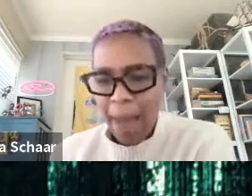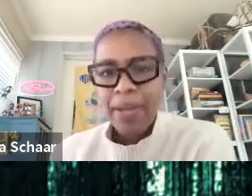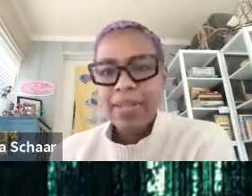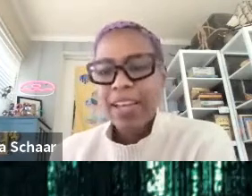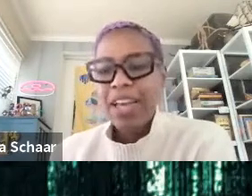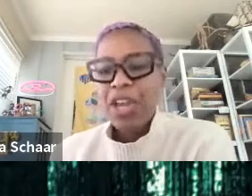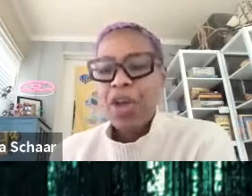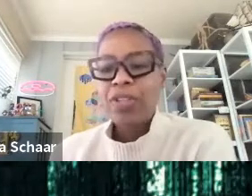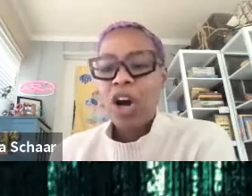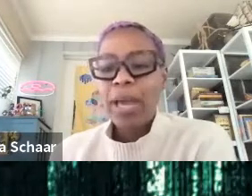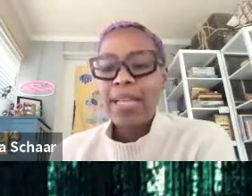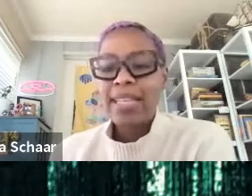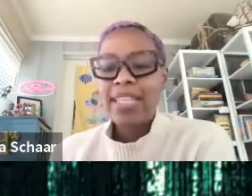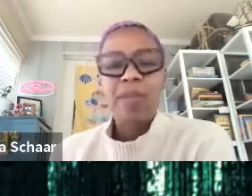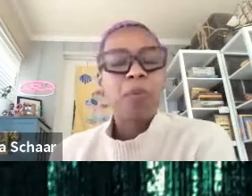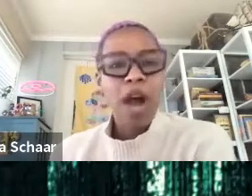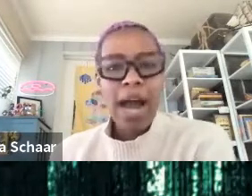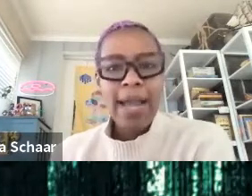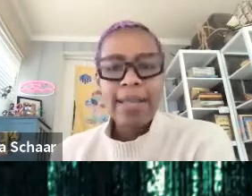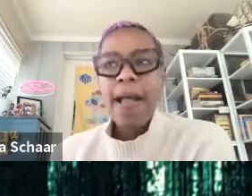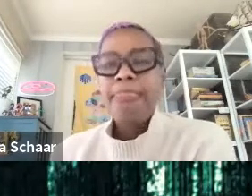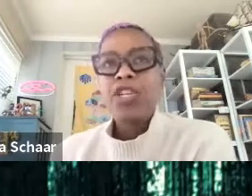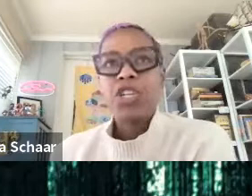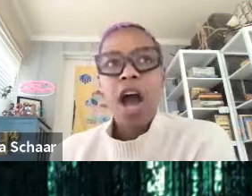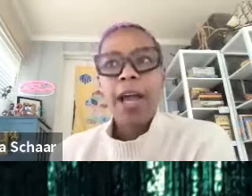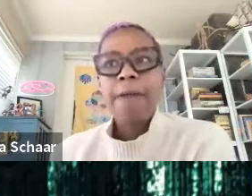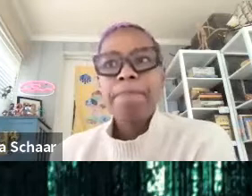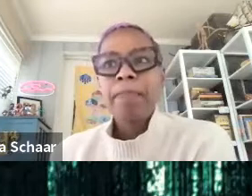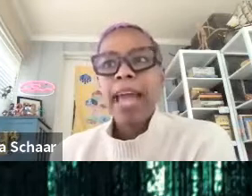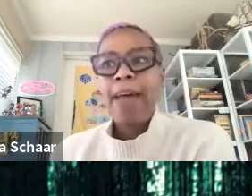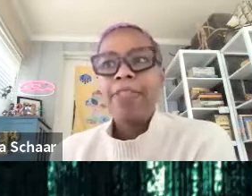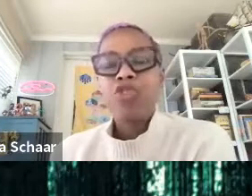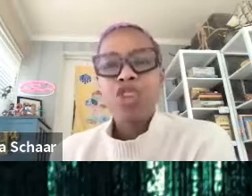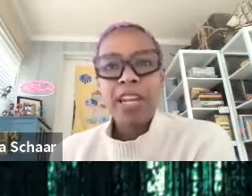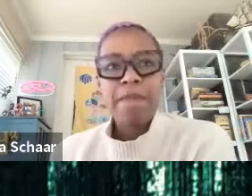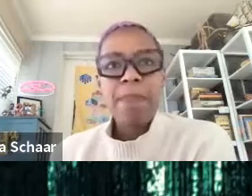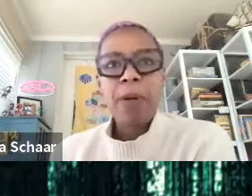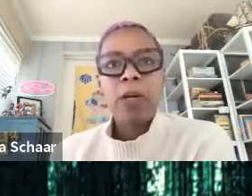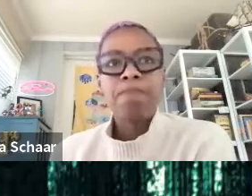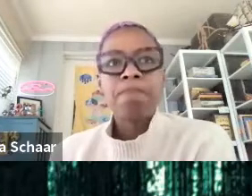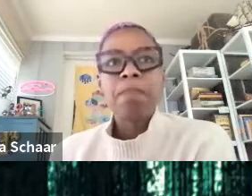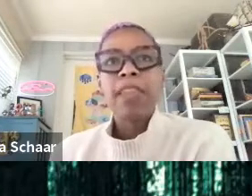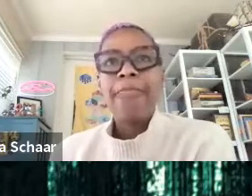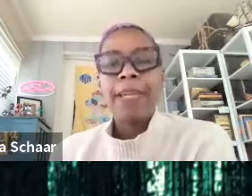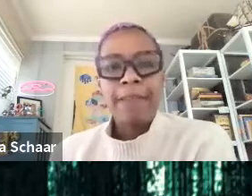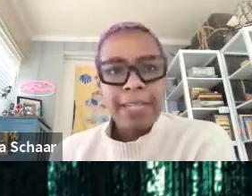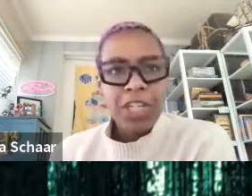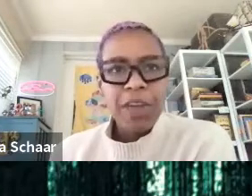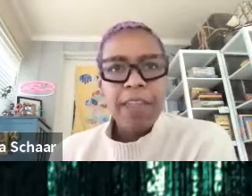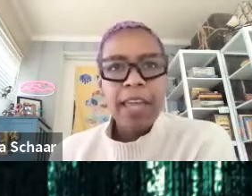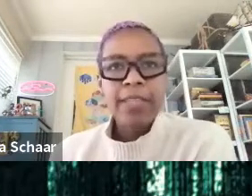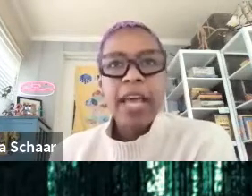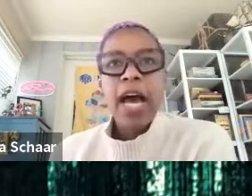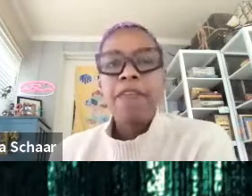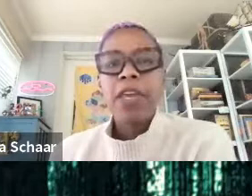would have happened. You know, there's always this surprise, this shock at the treatment of people, at the devastation